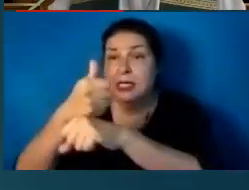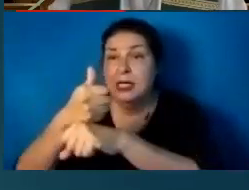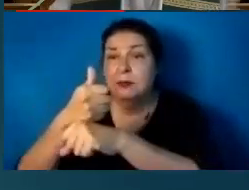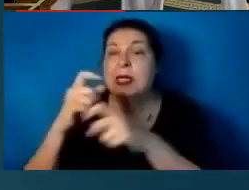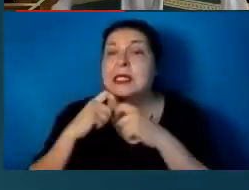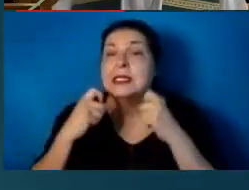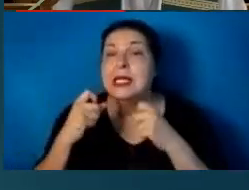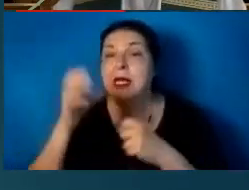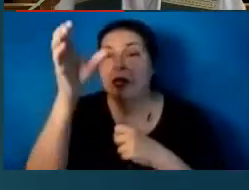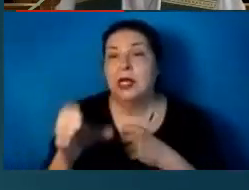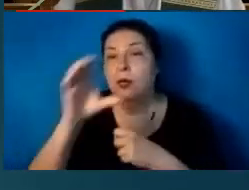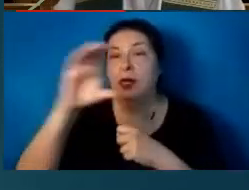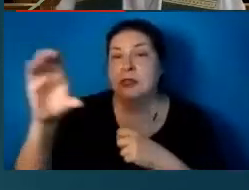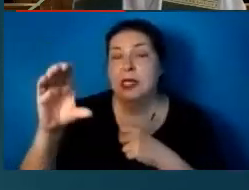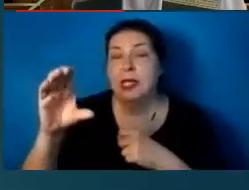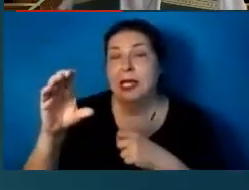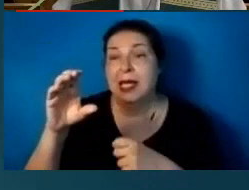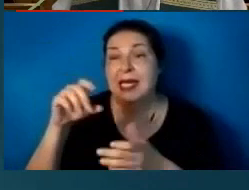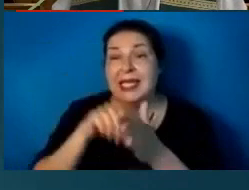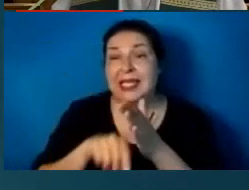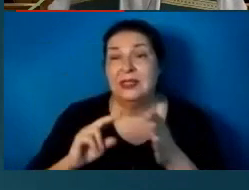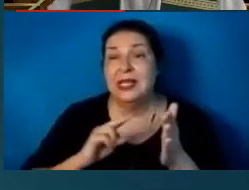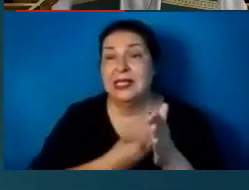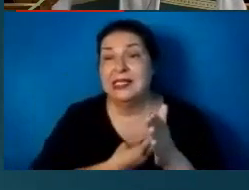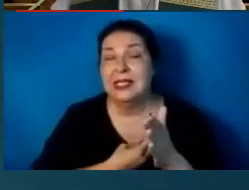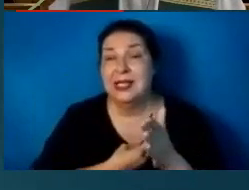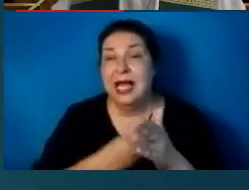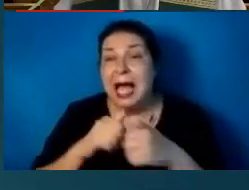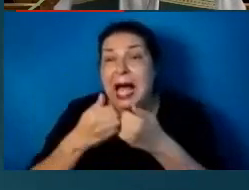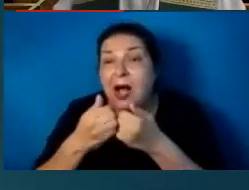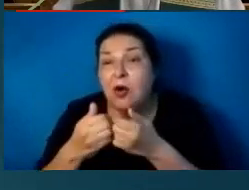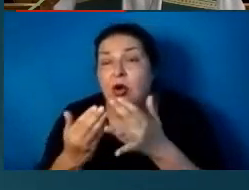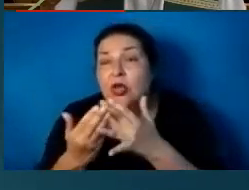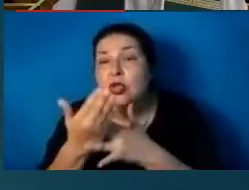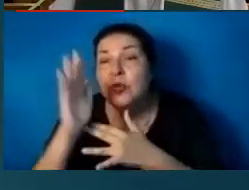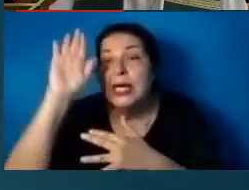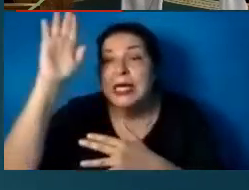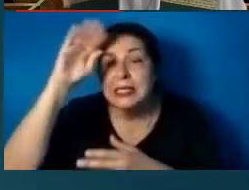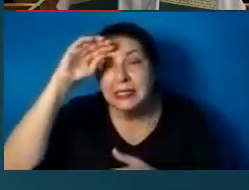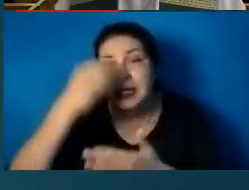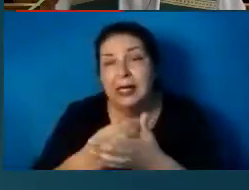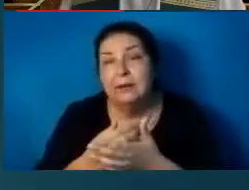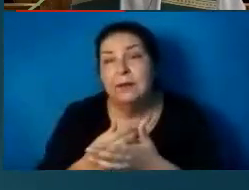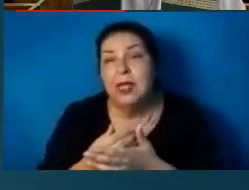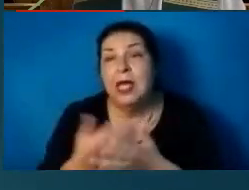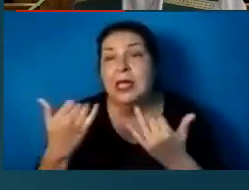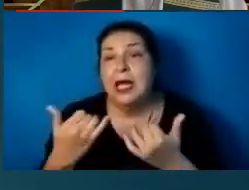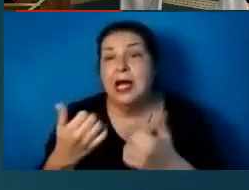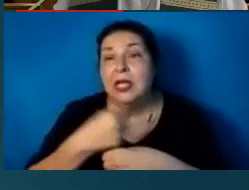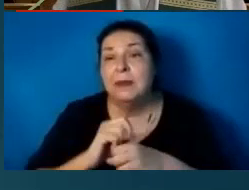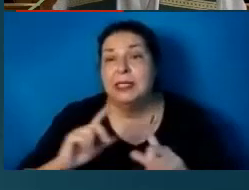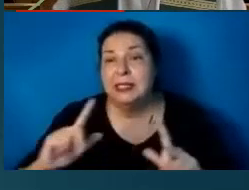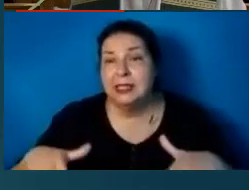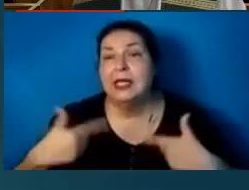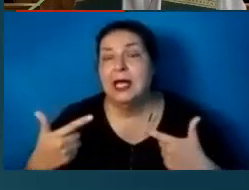us in his own Son. Now he makes us alive in him. We are forgiven and